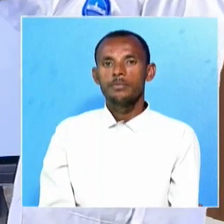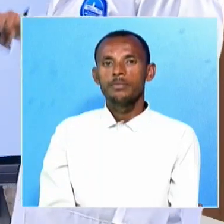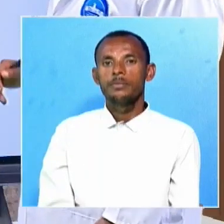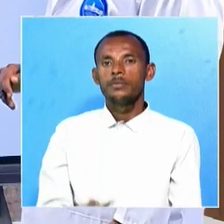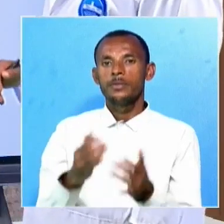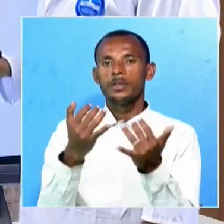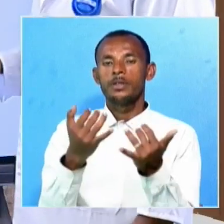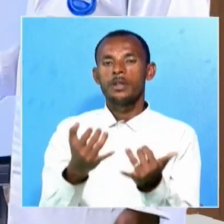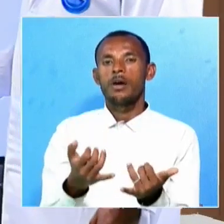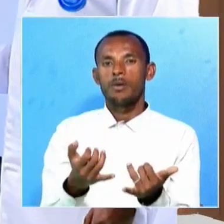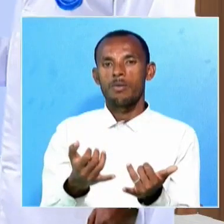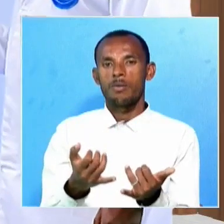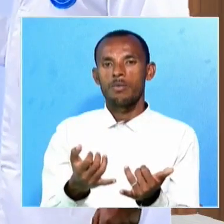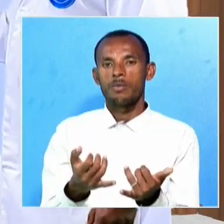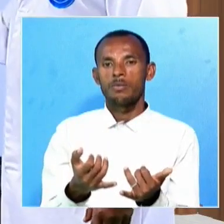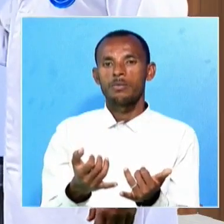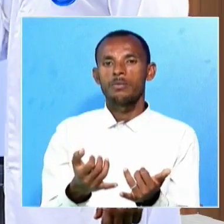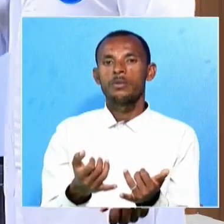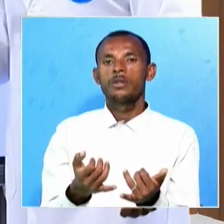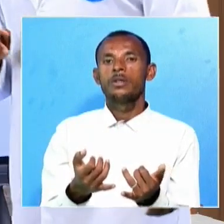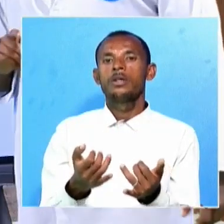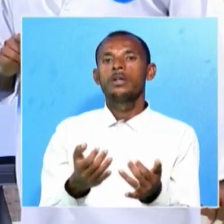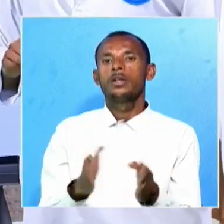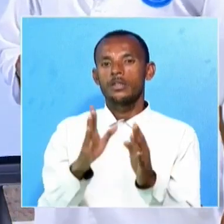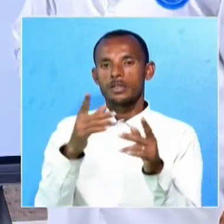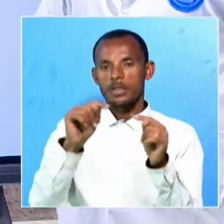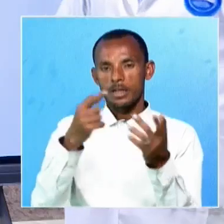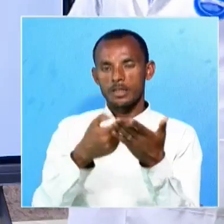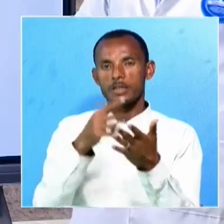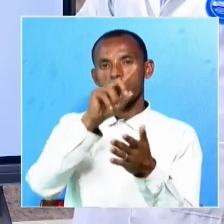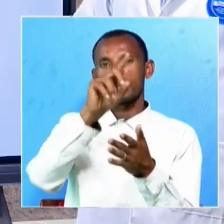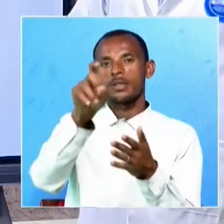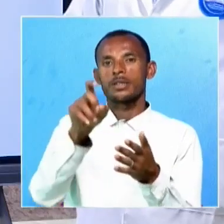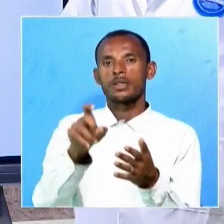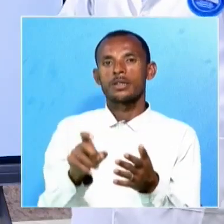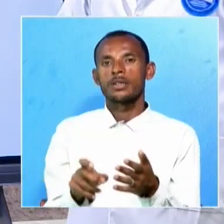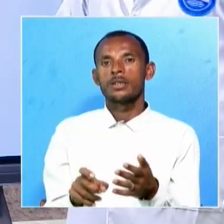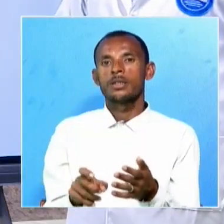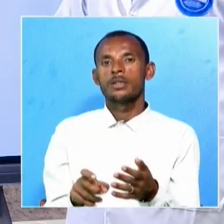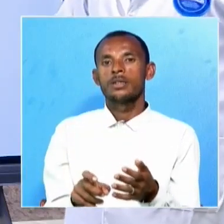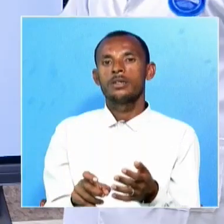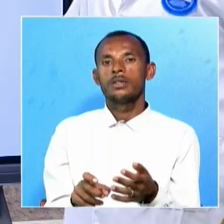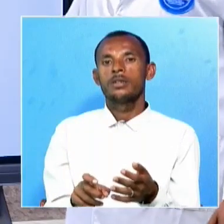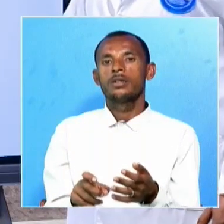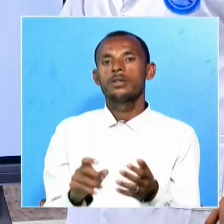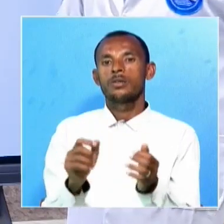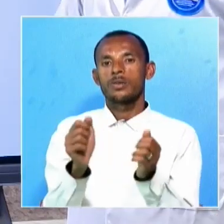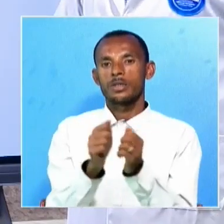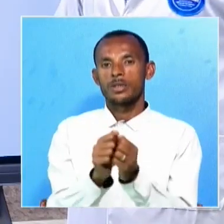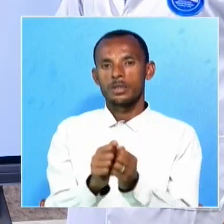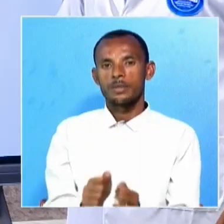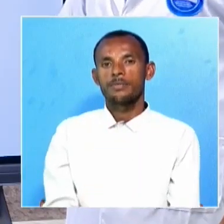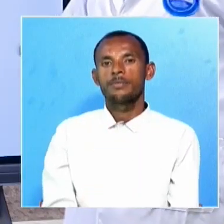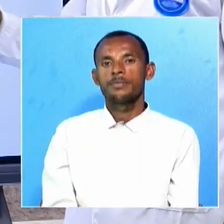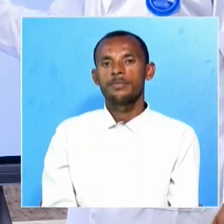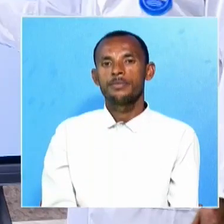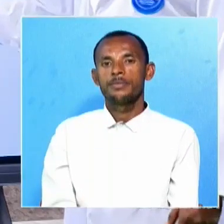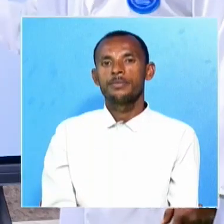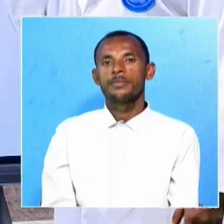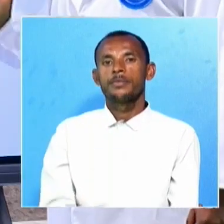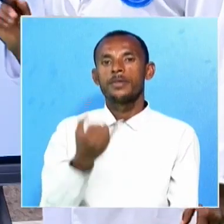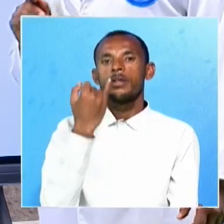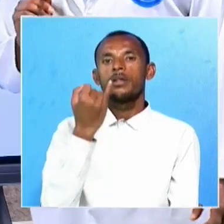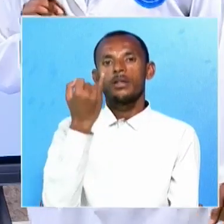Now, let's try this question. Let's see this question together. Is